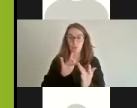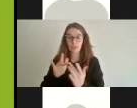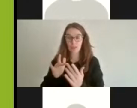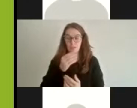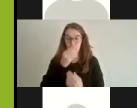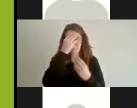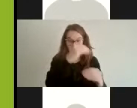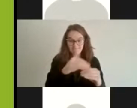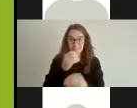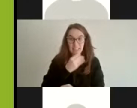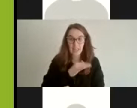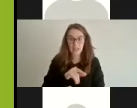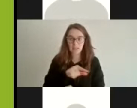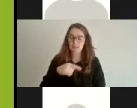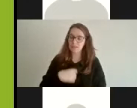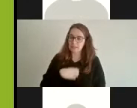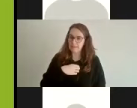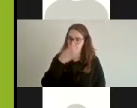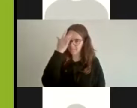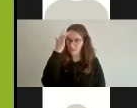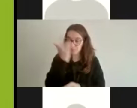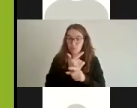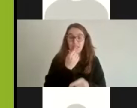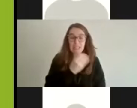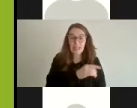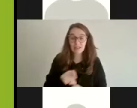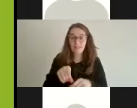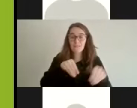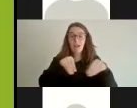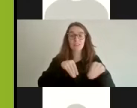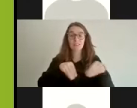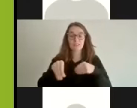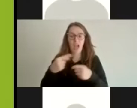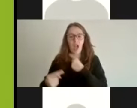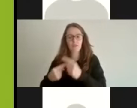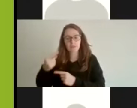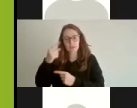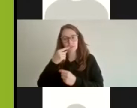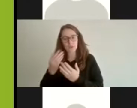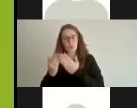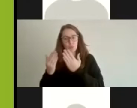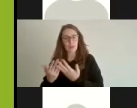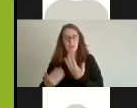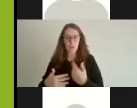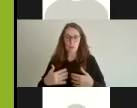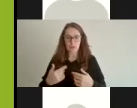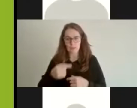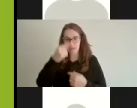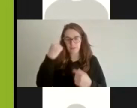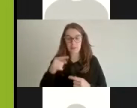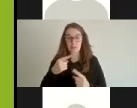more flexible than the bigger students. And in 2014,